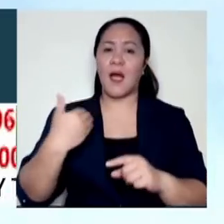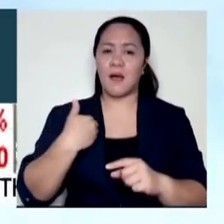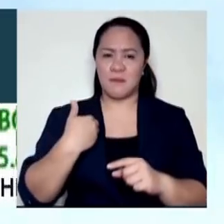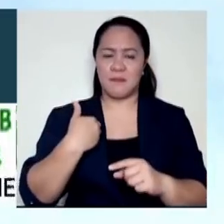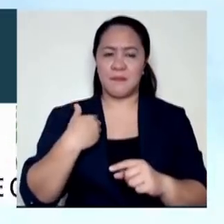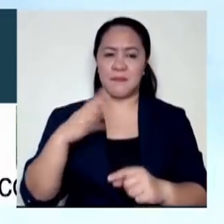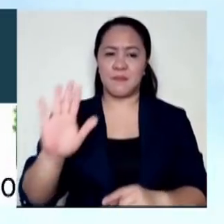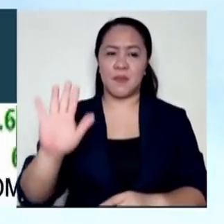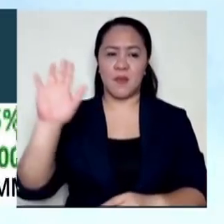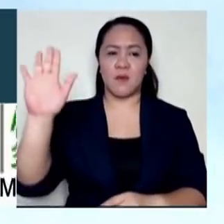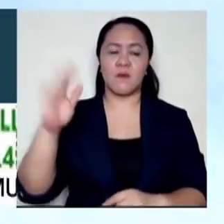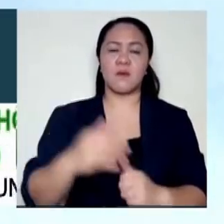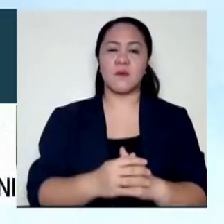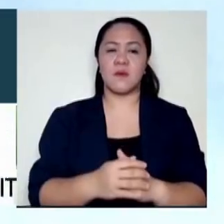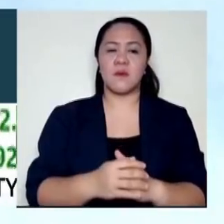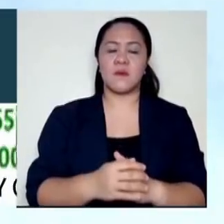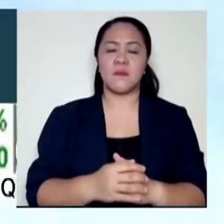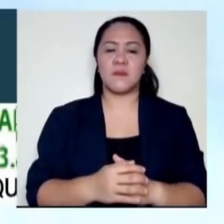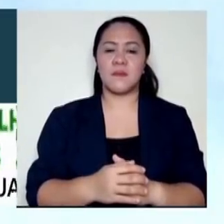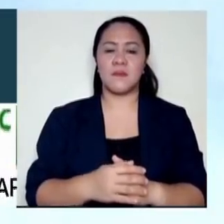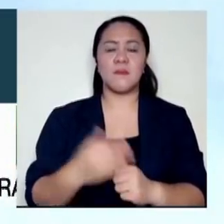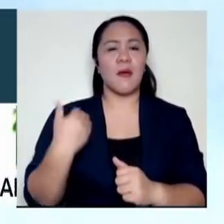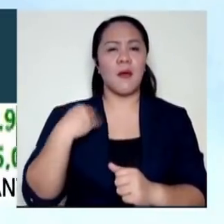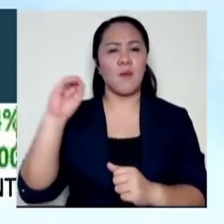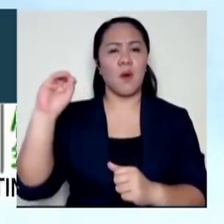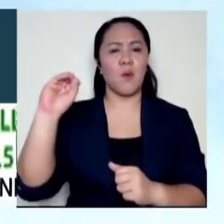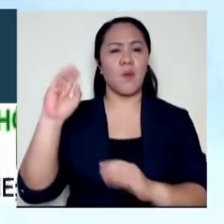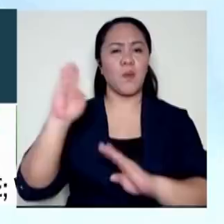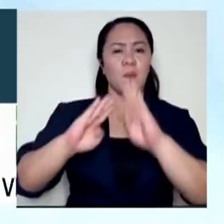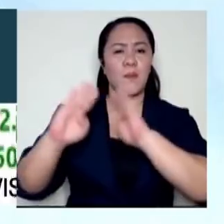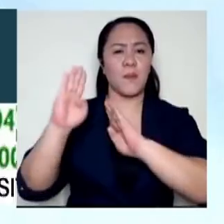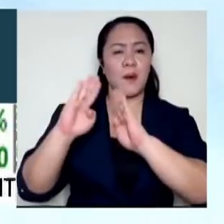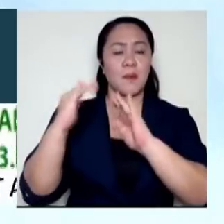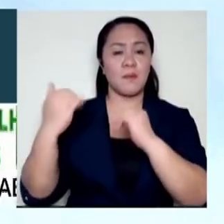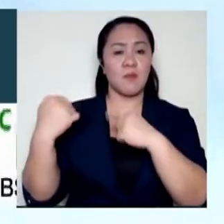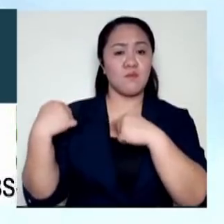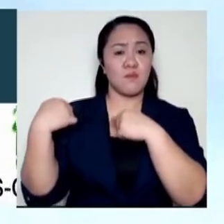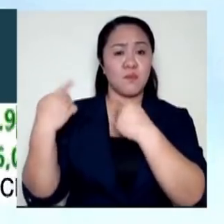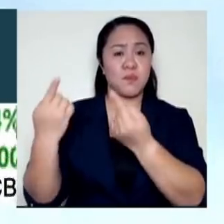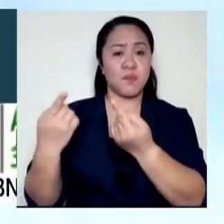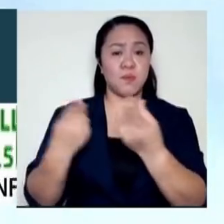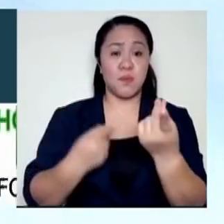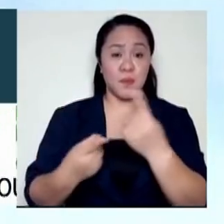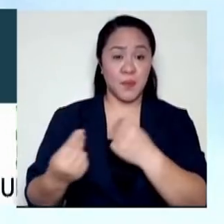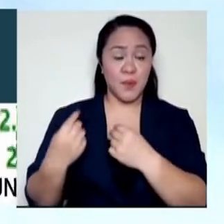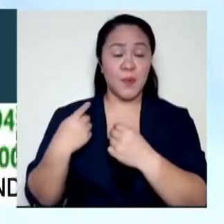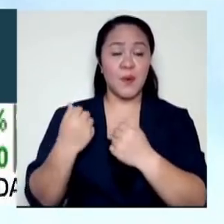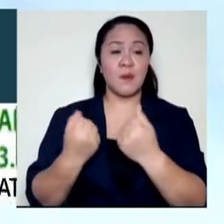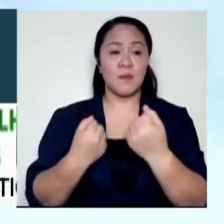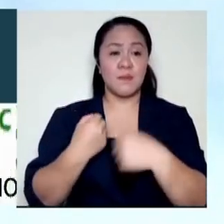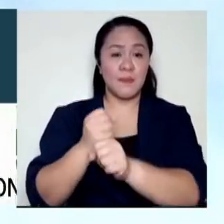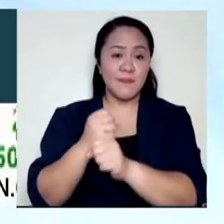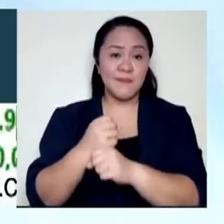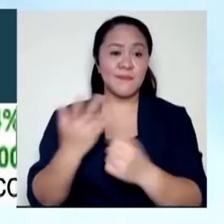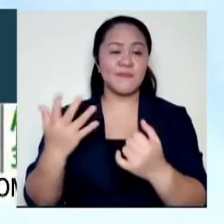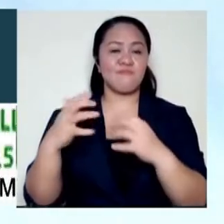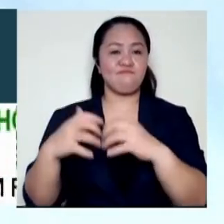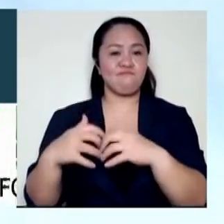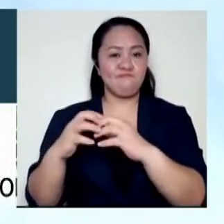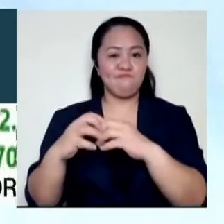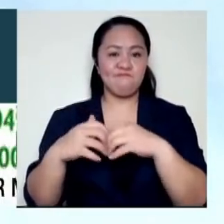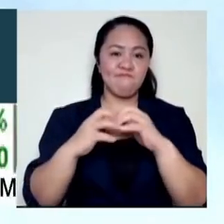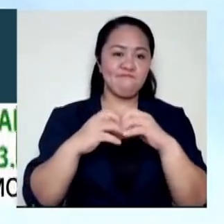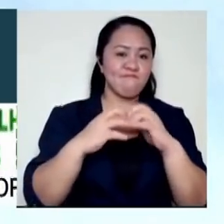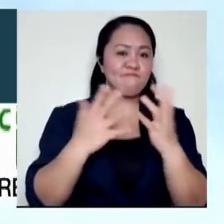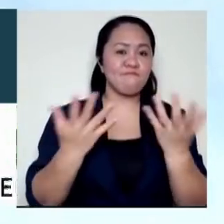bitten off some real problems they're going to have trouble chewing on. And for example, the rebuilding